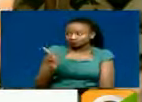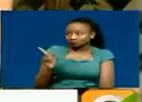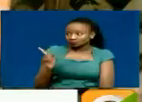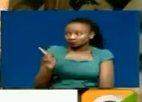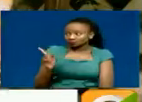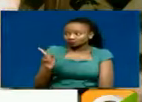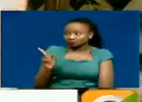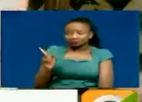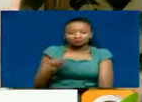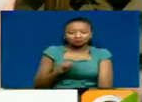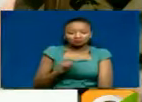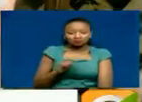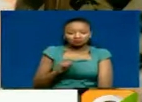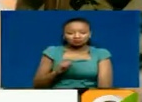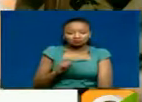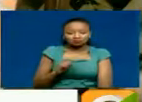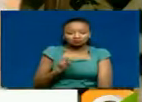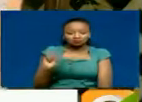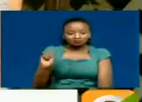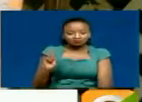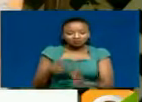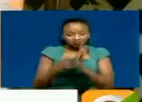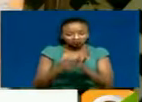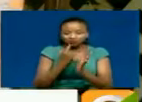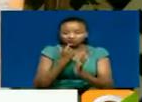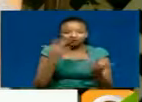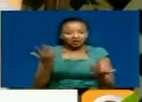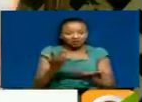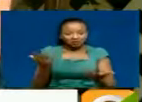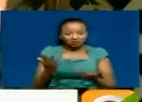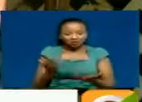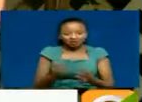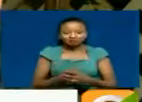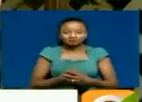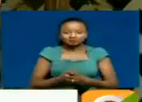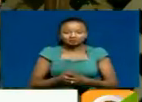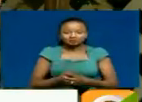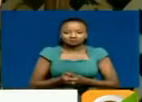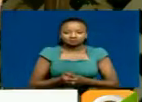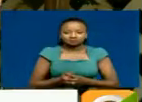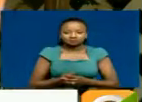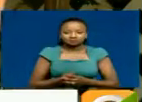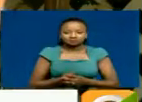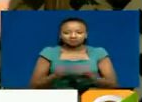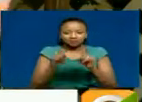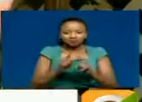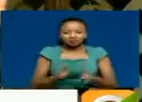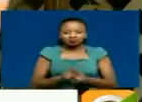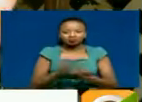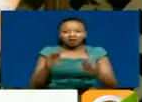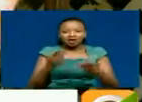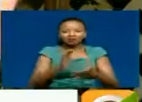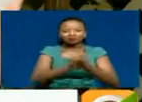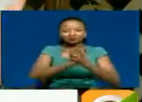to show them within the Kenyan map where Turkana is, the county of Turkana is, and then also how to greet in